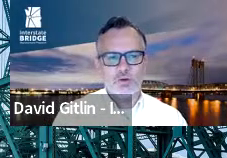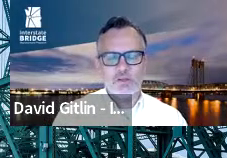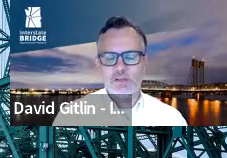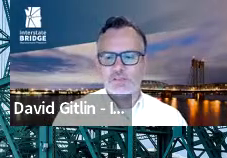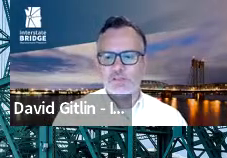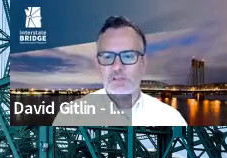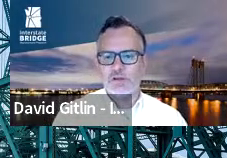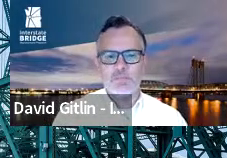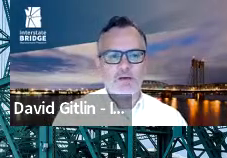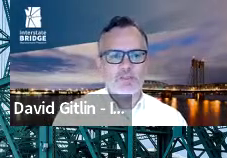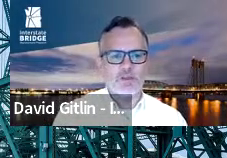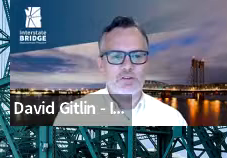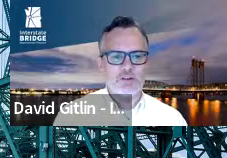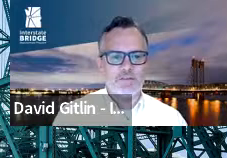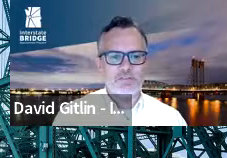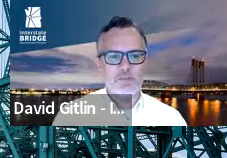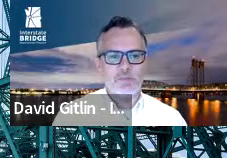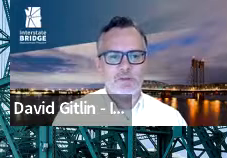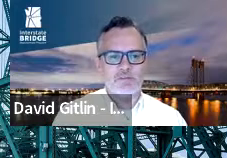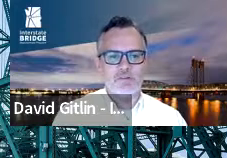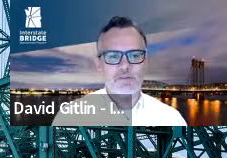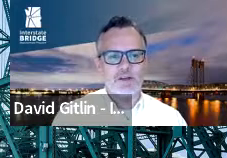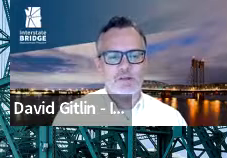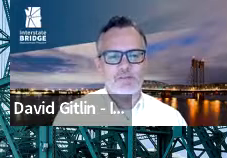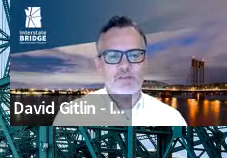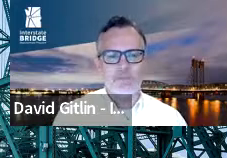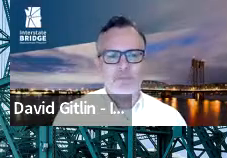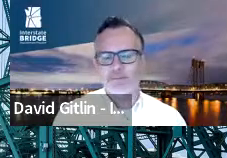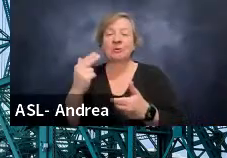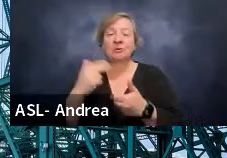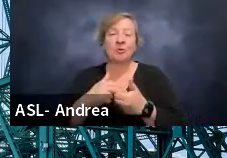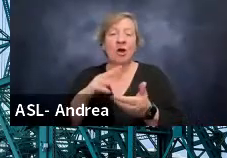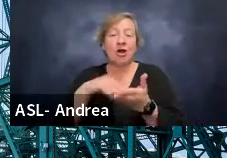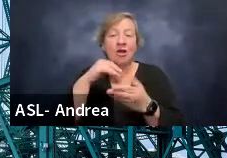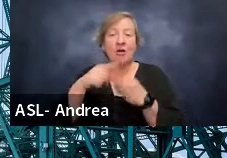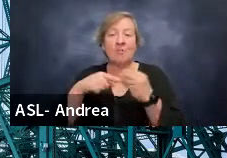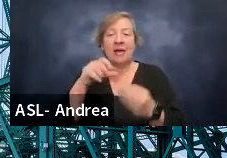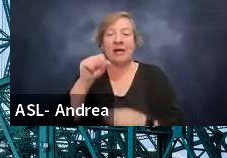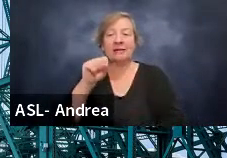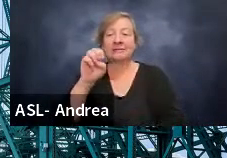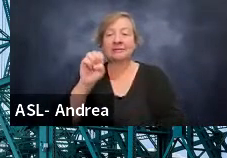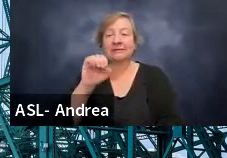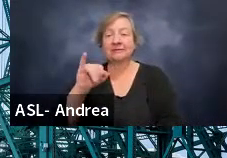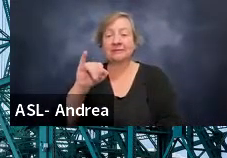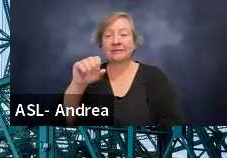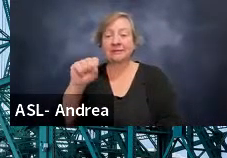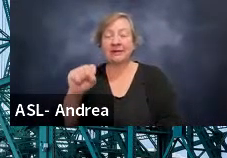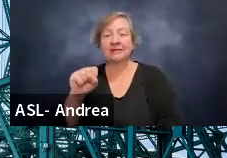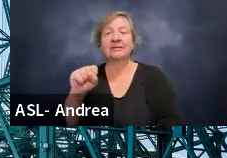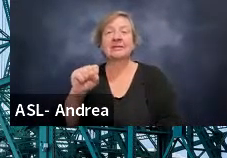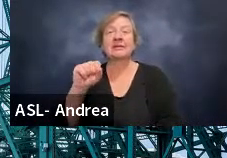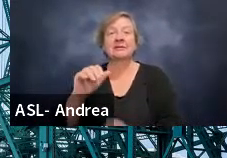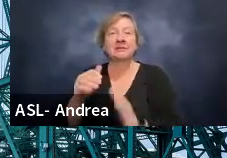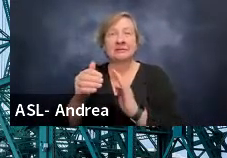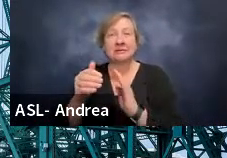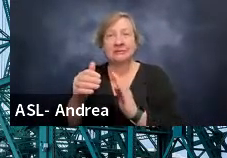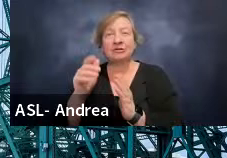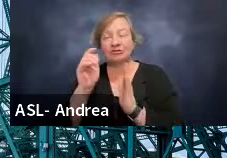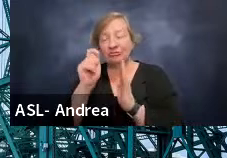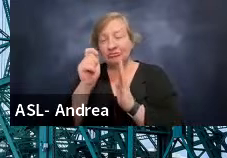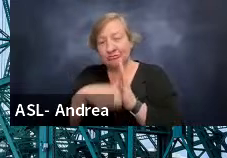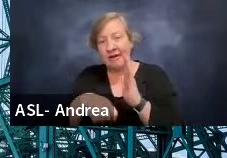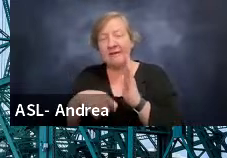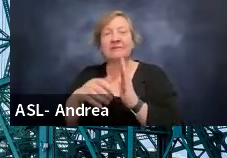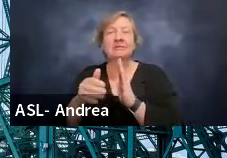you are joining us to learn about the draft supplemental environmental impact statement for the Interstate Bridge Replacement Program. So